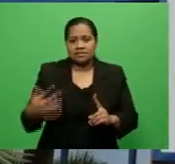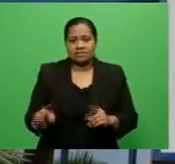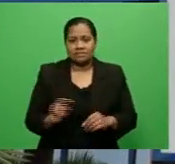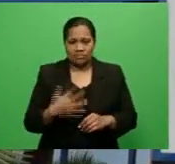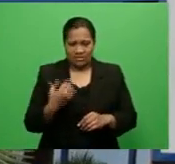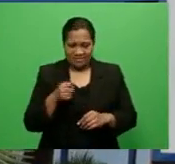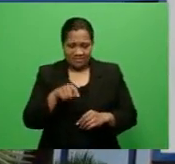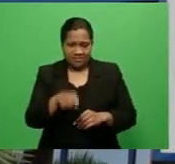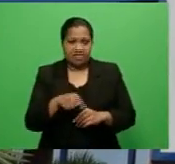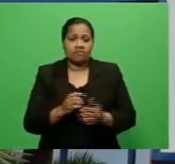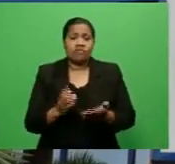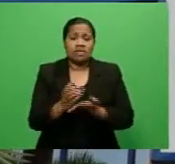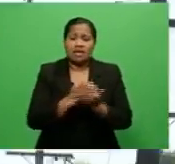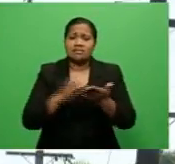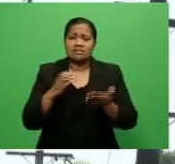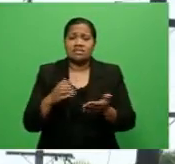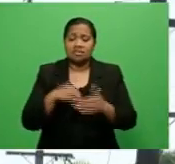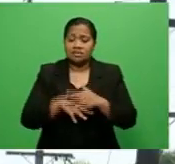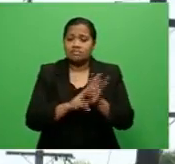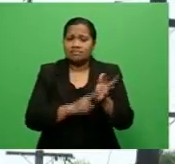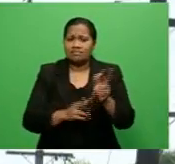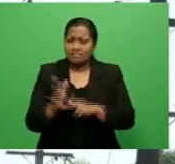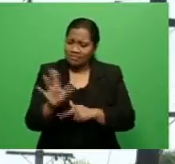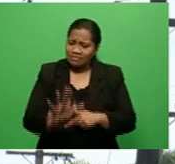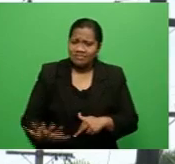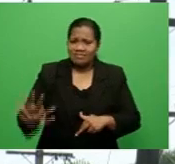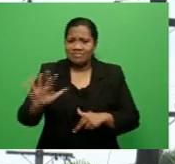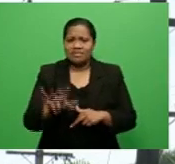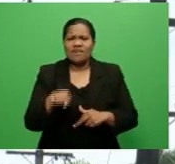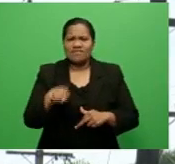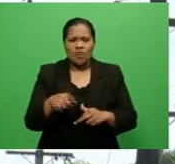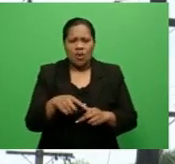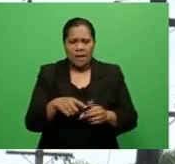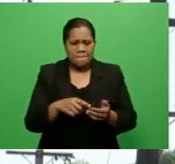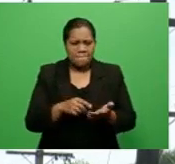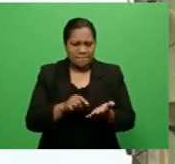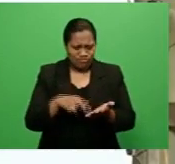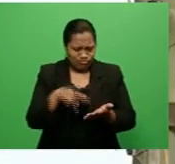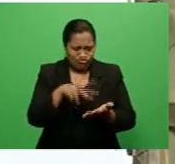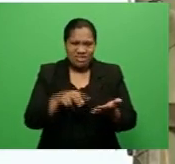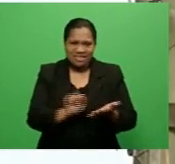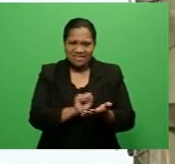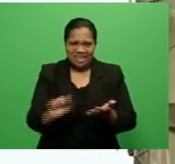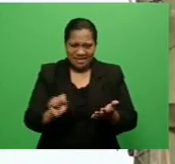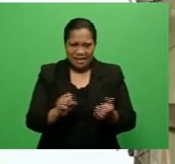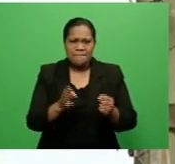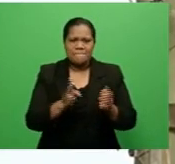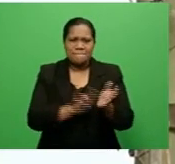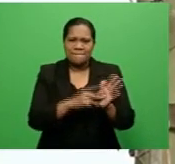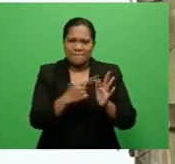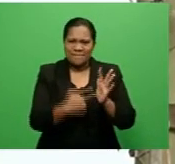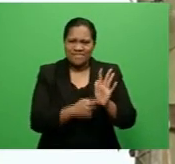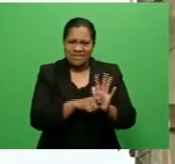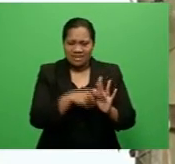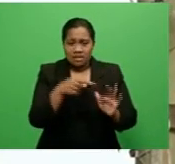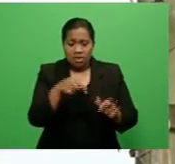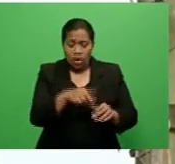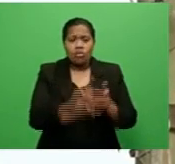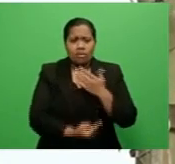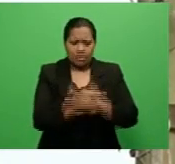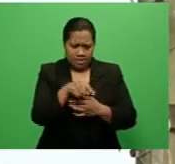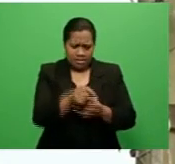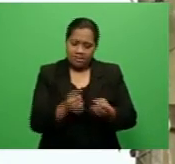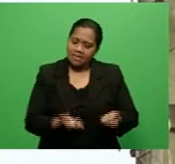customers in rural areas in terms of meter reading and giving out bills. Patel says prepaid electricity gives Fijians